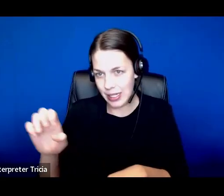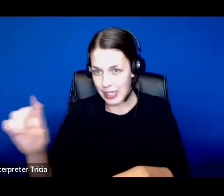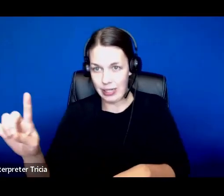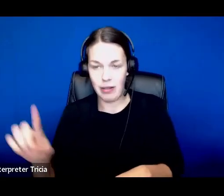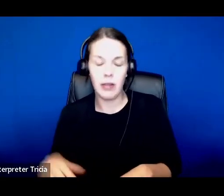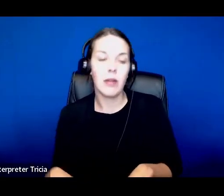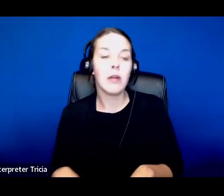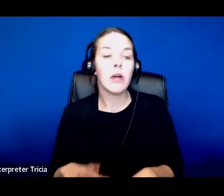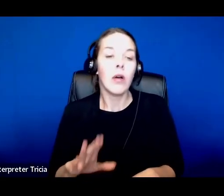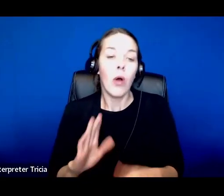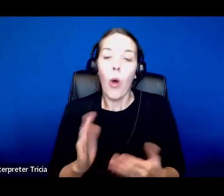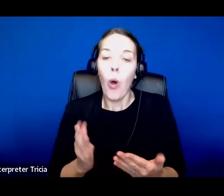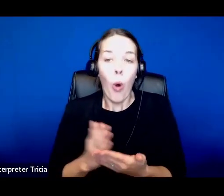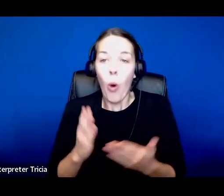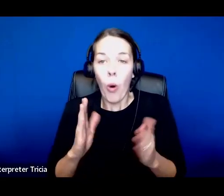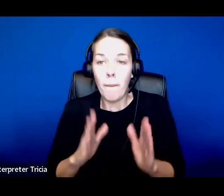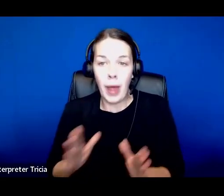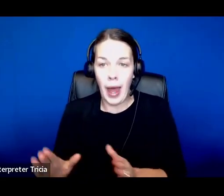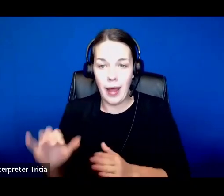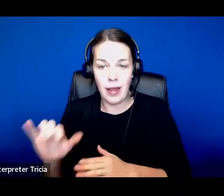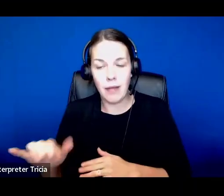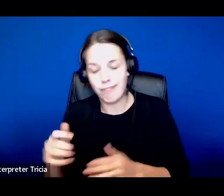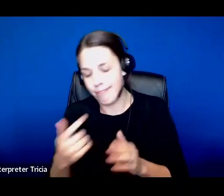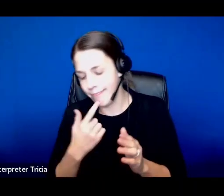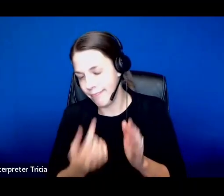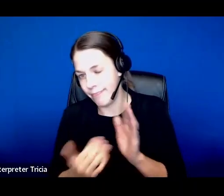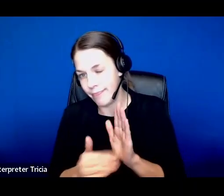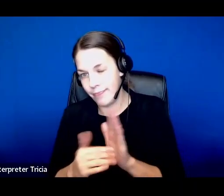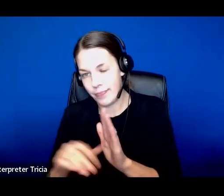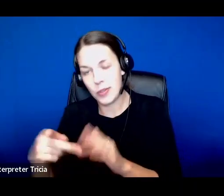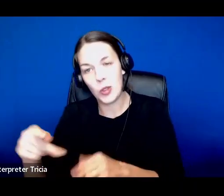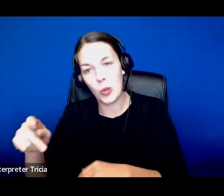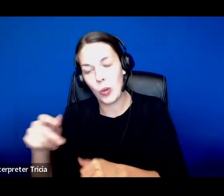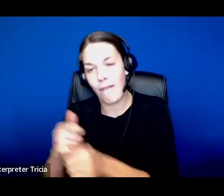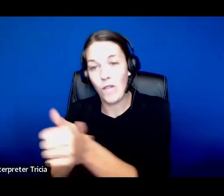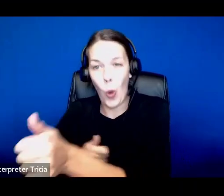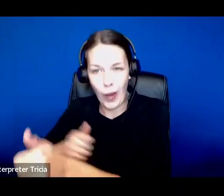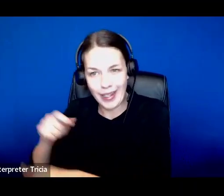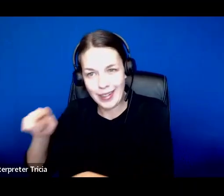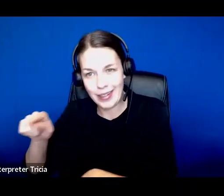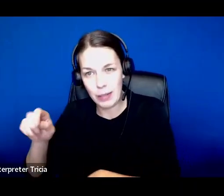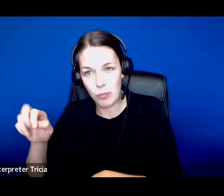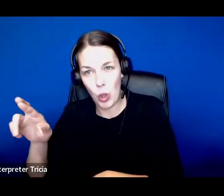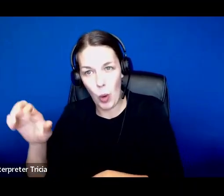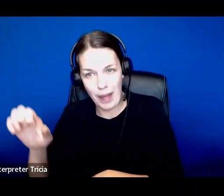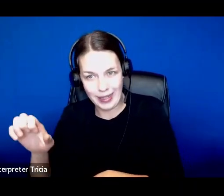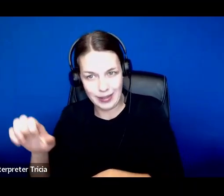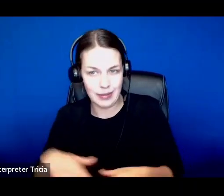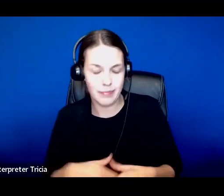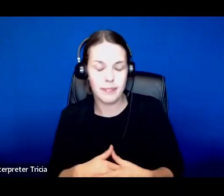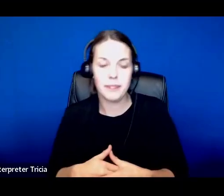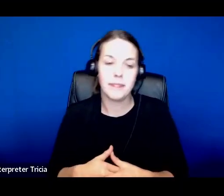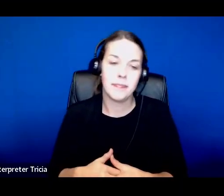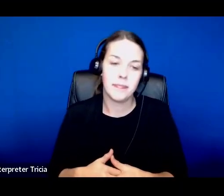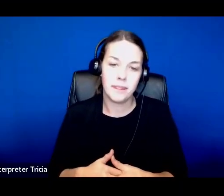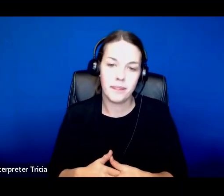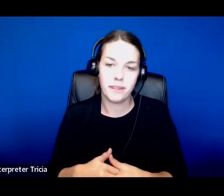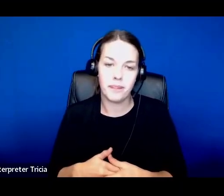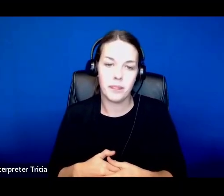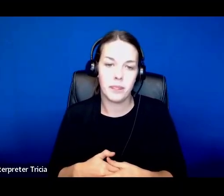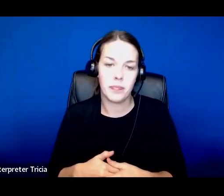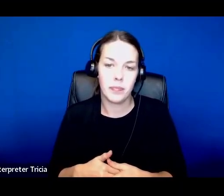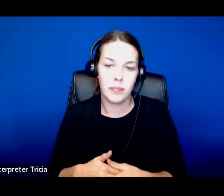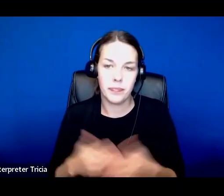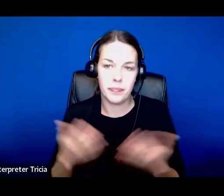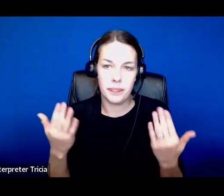So the whole point of doing a beneficiary, like I keep on saying, is to avoid probate and like keeping it out of your probate estate. So let's go